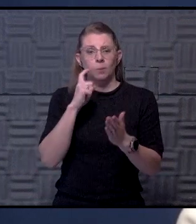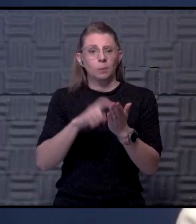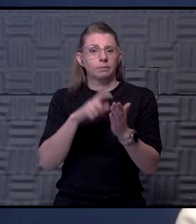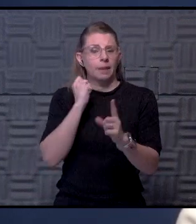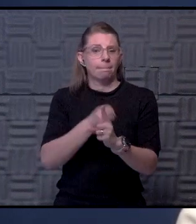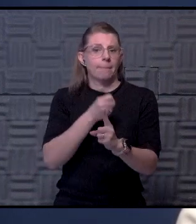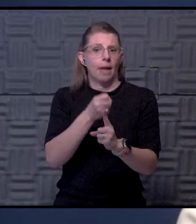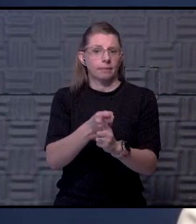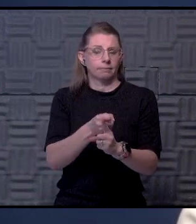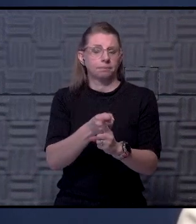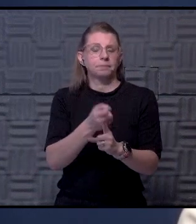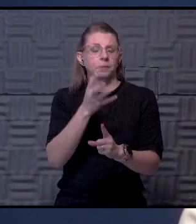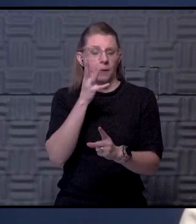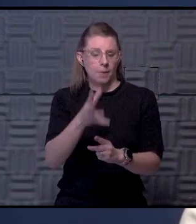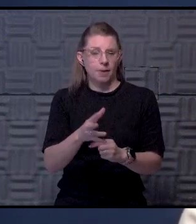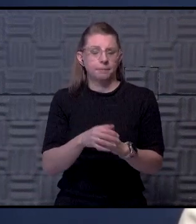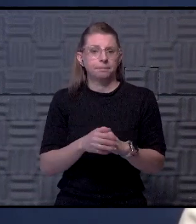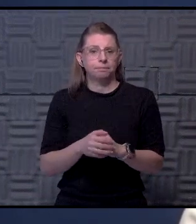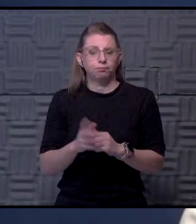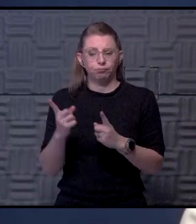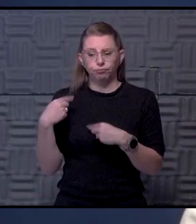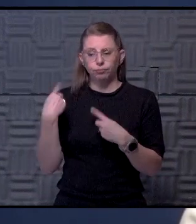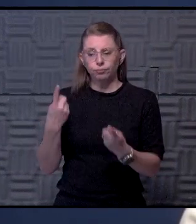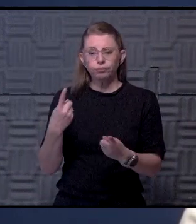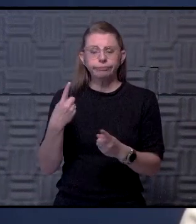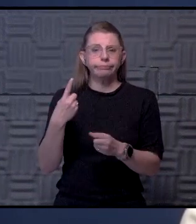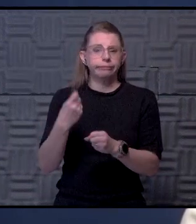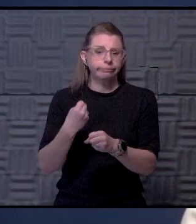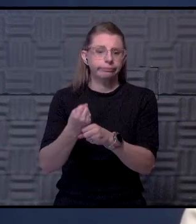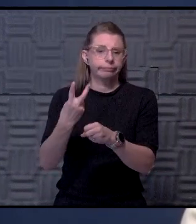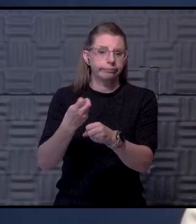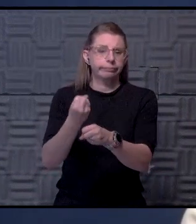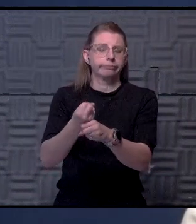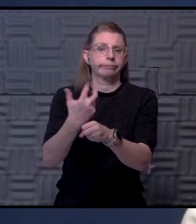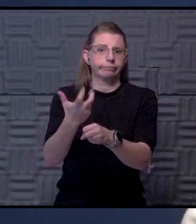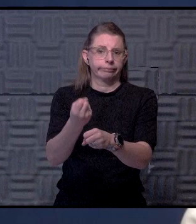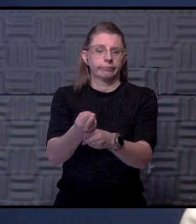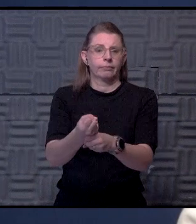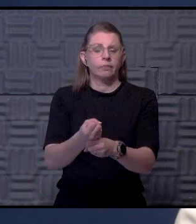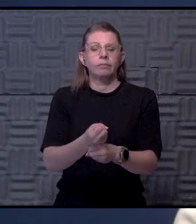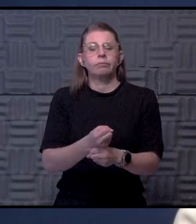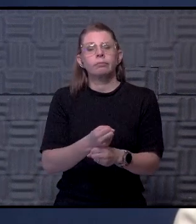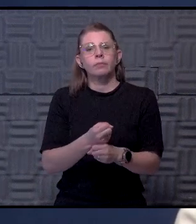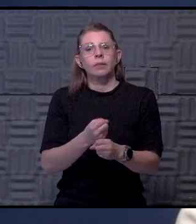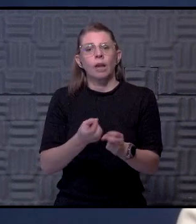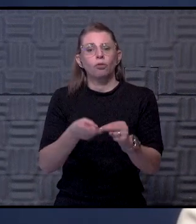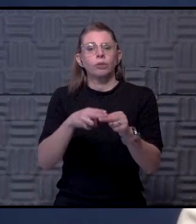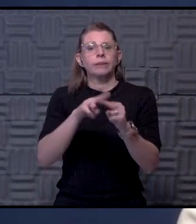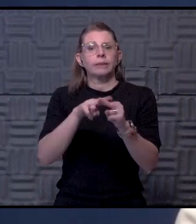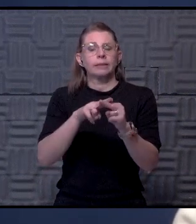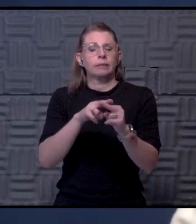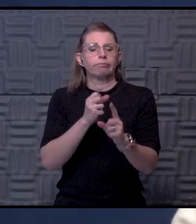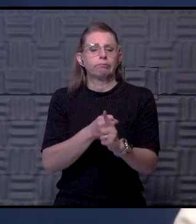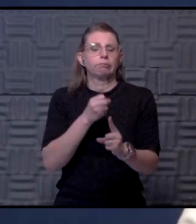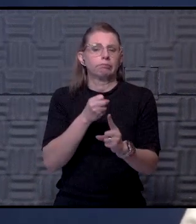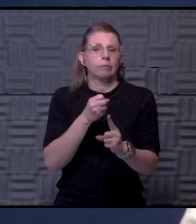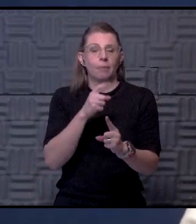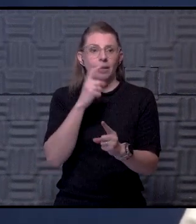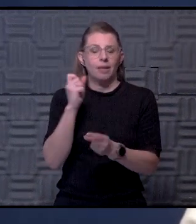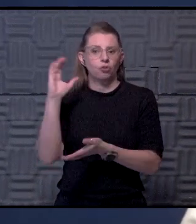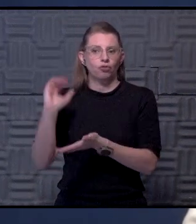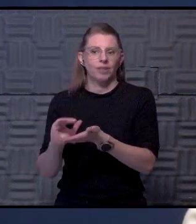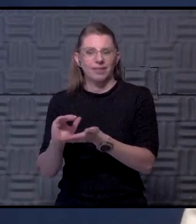going to see that impact over the next few years with an increase of incidence because there was a decrease